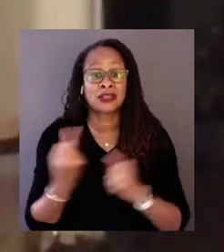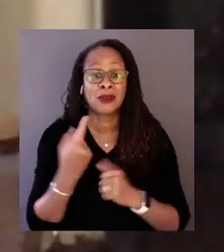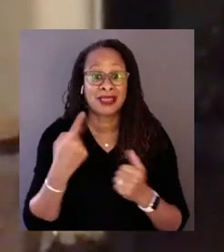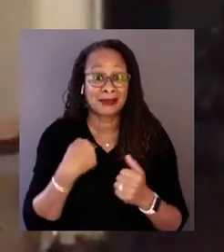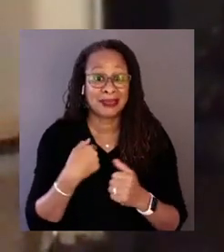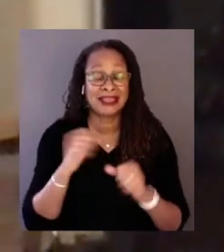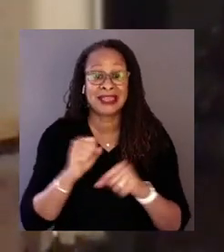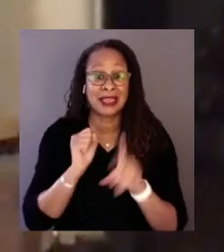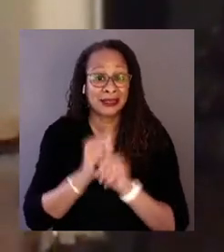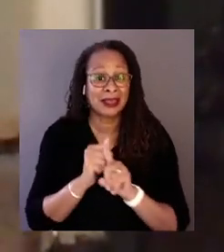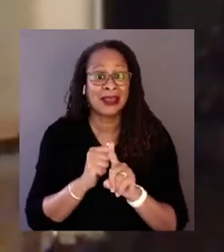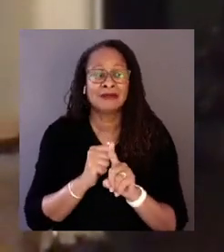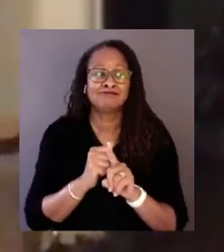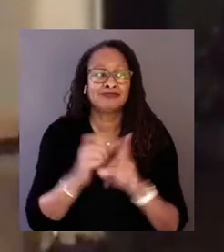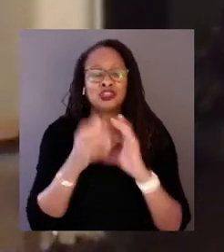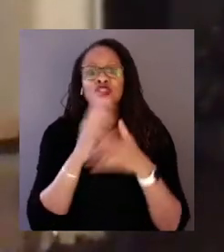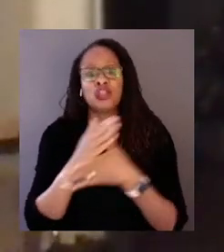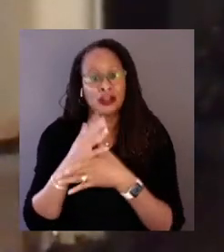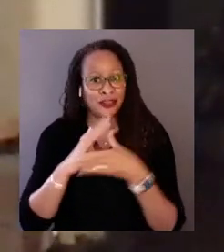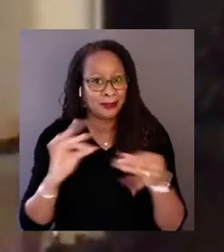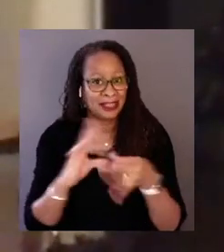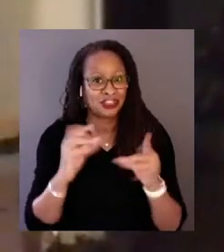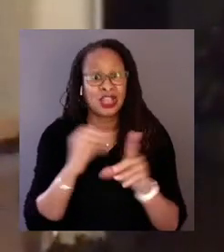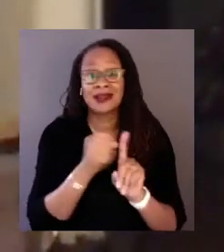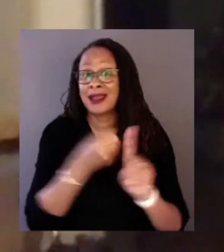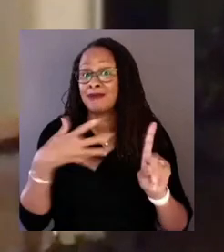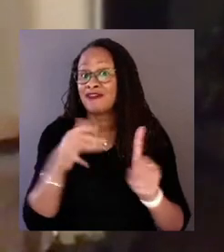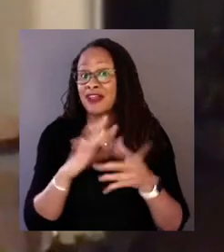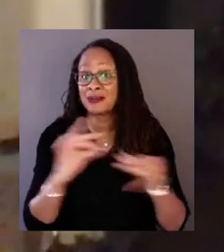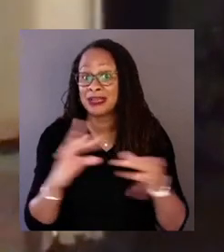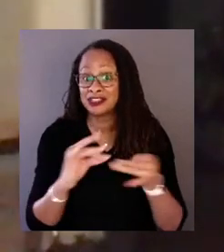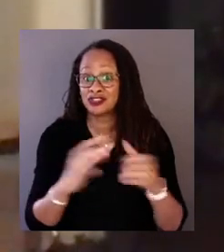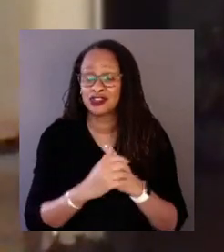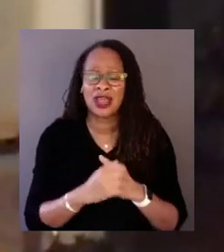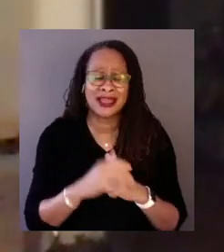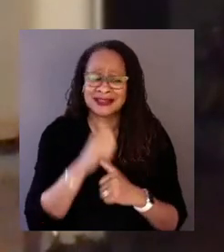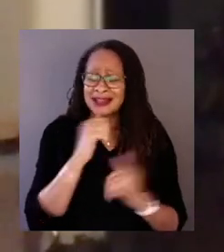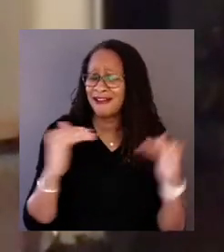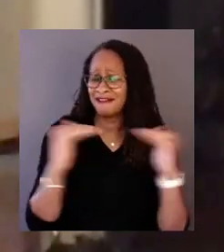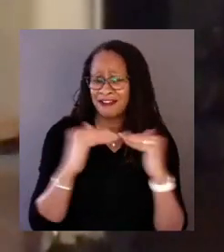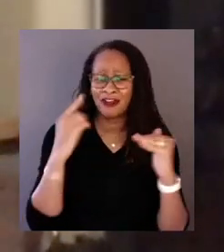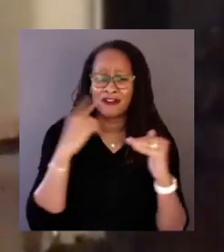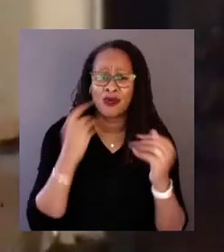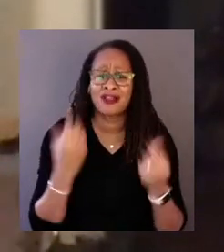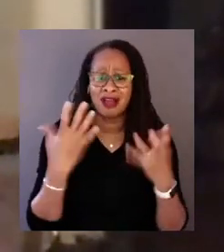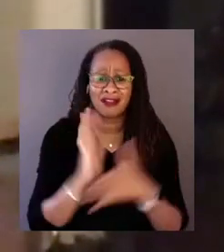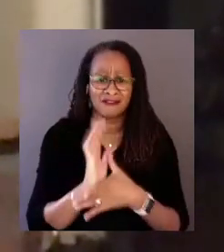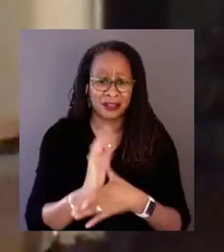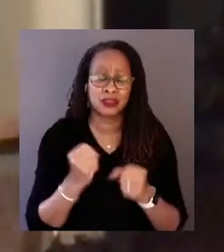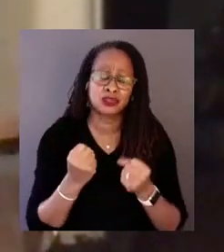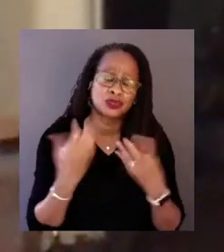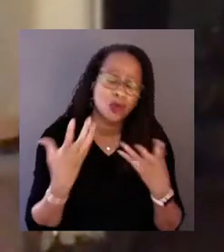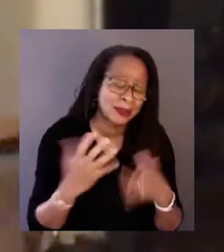the message. And I think that's also at the same time unfair for a lot of films. There's so many films and, even if you have the